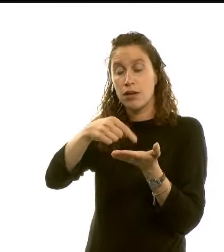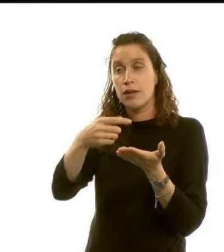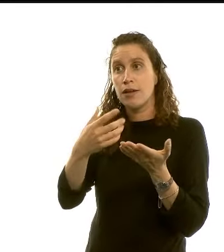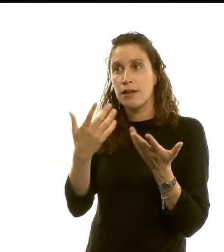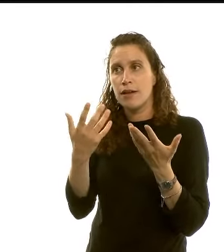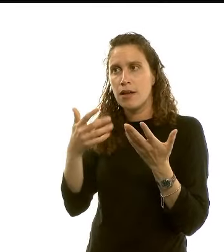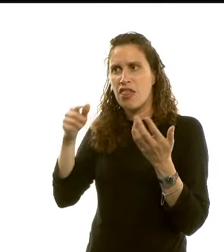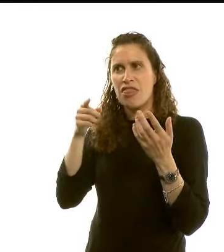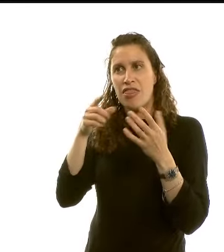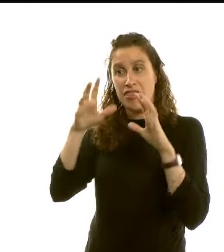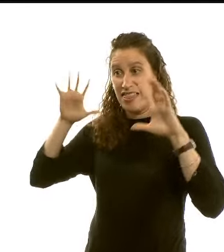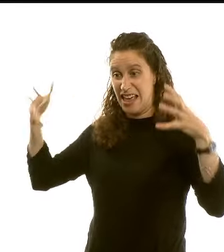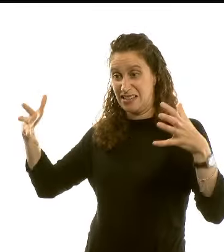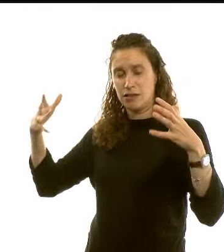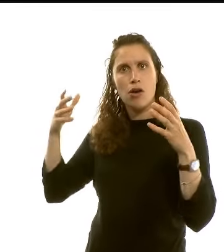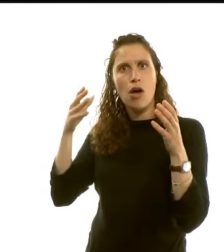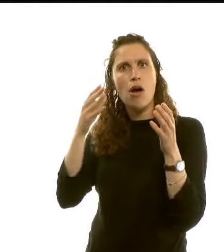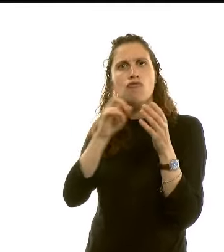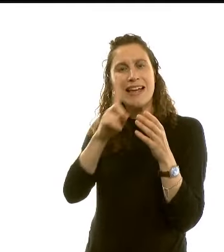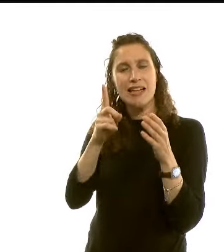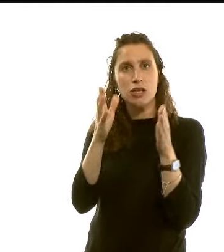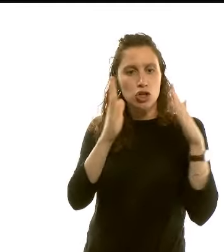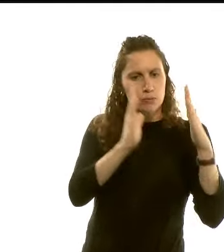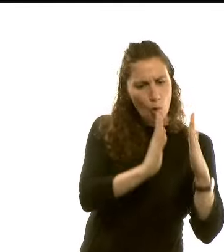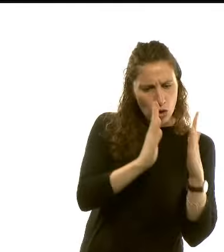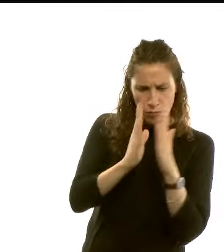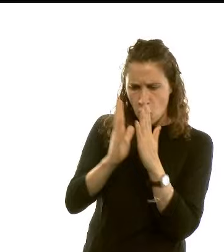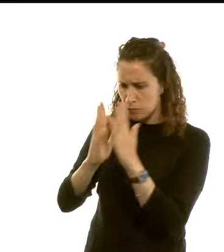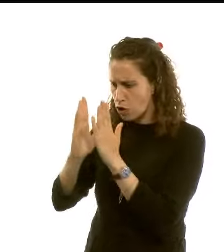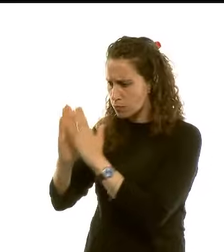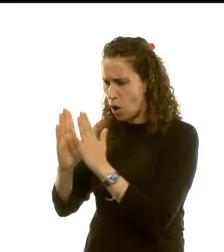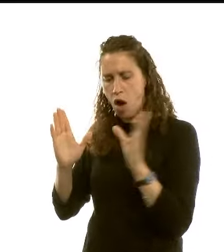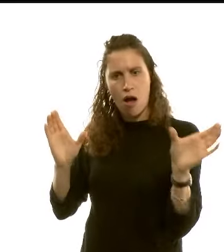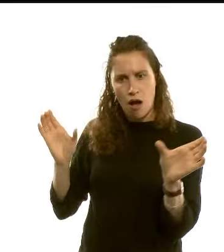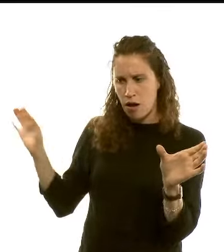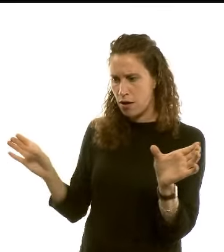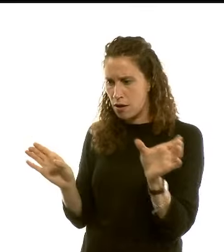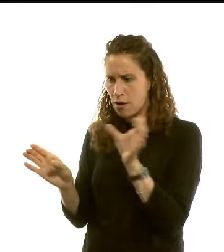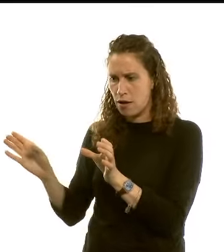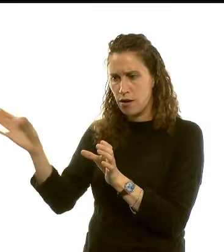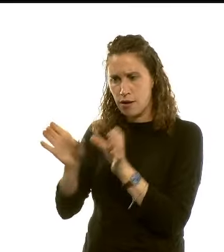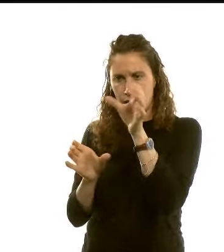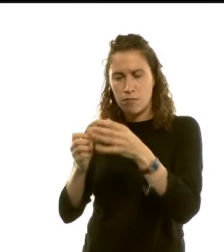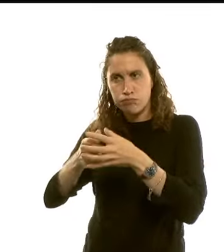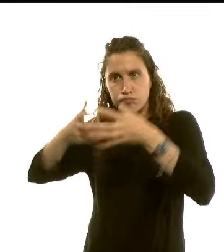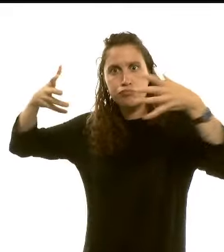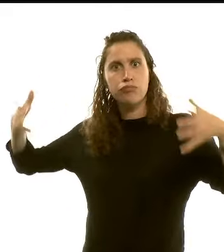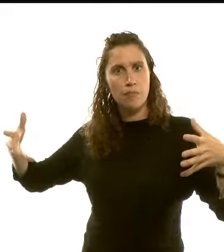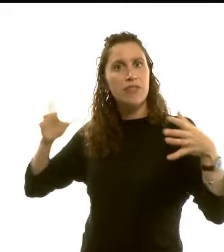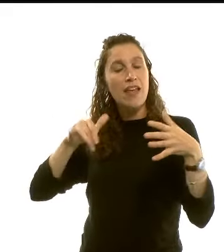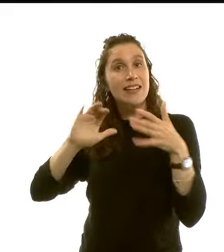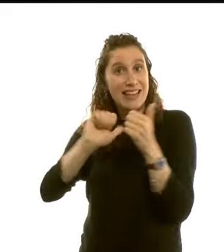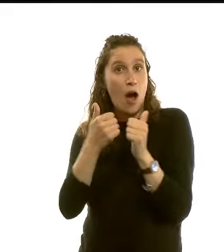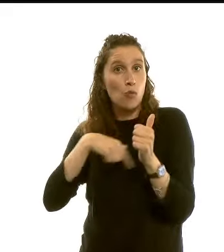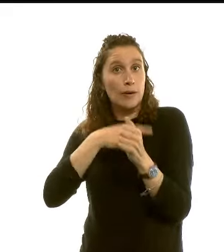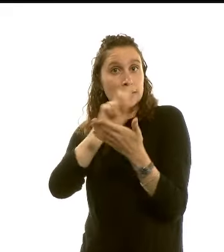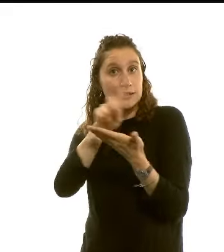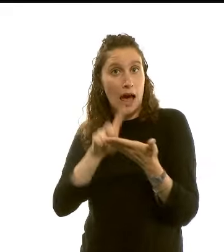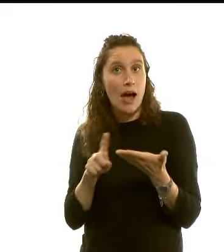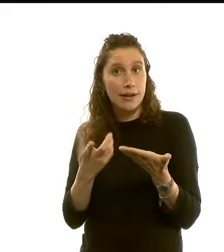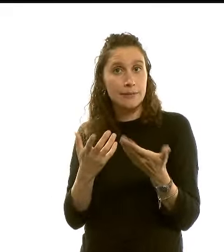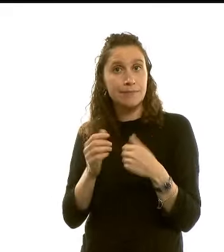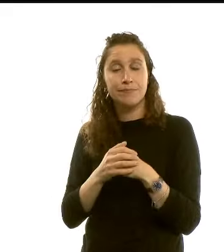a combination of very small modules that are put together. And this is speaking to the way we design these Lego Harry Potter playsets, because there's 3 key